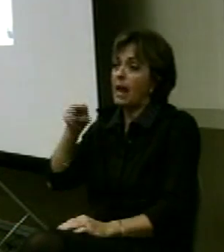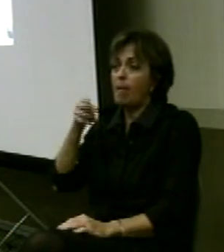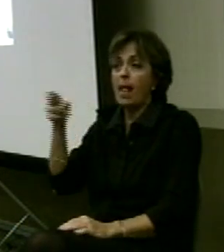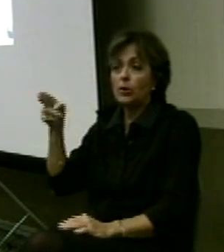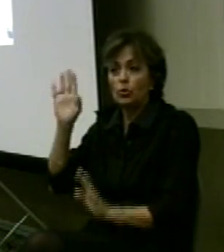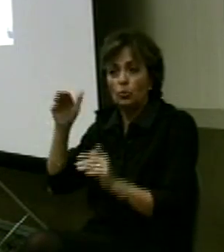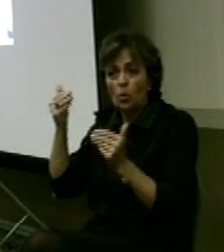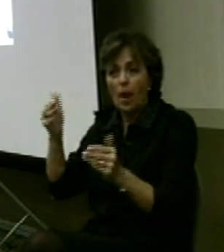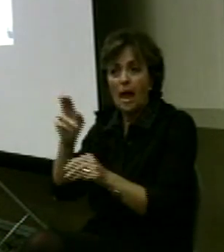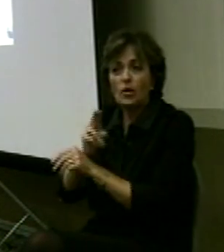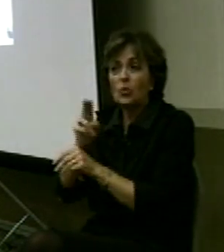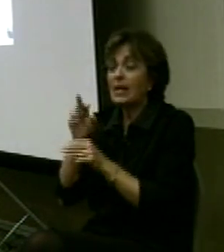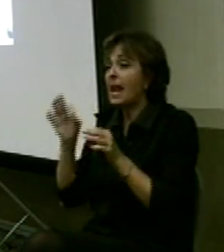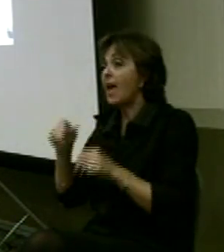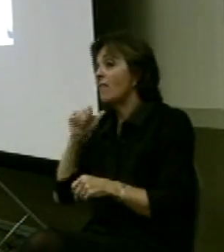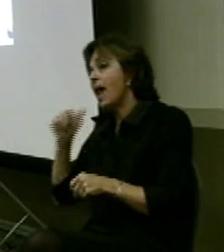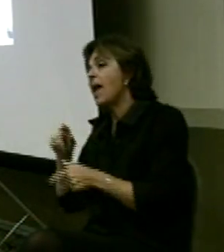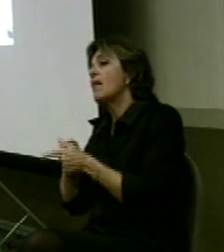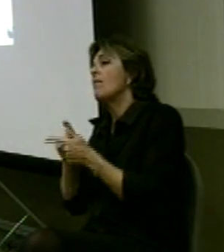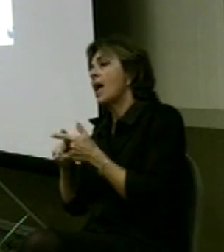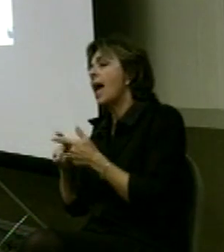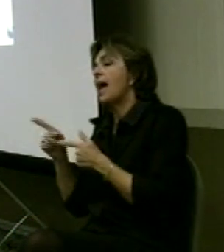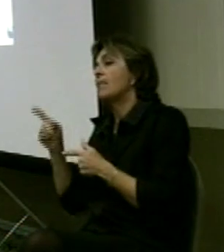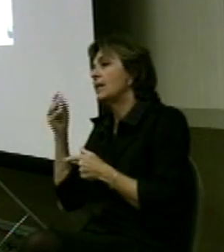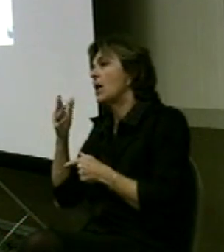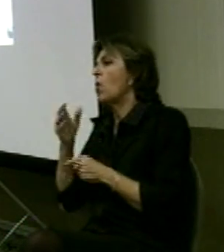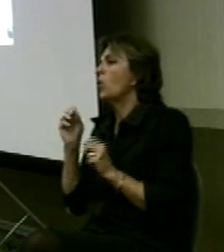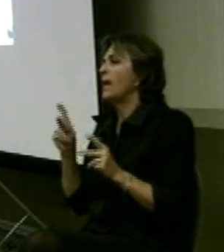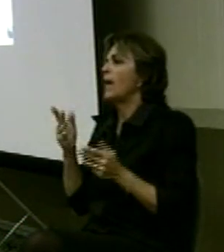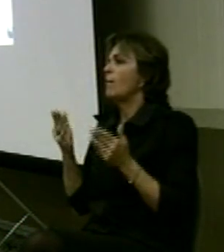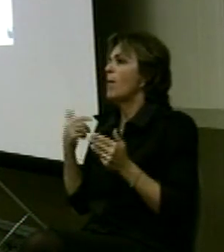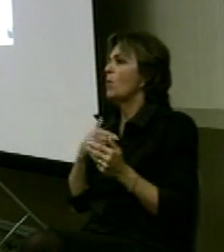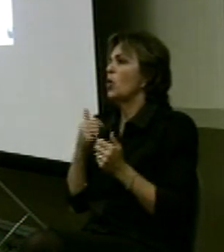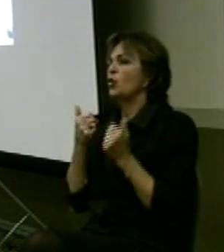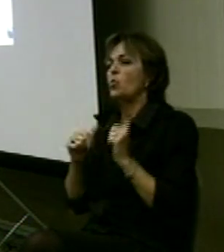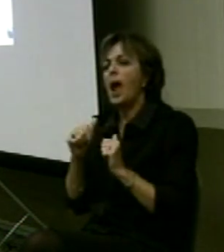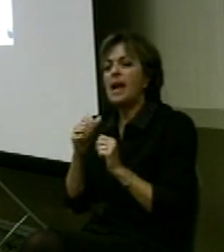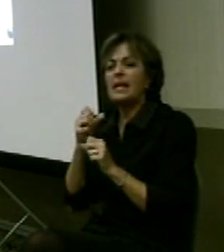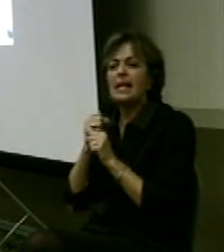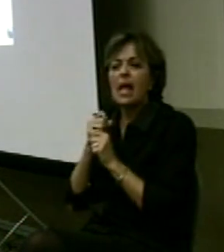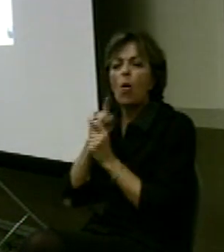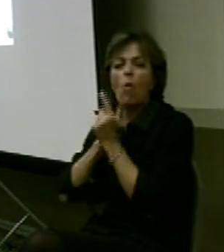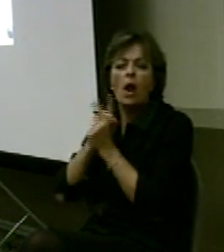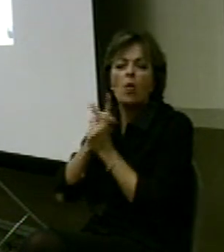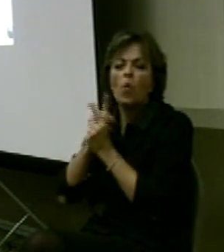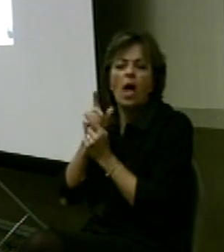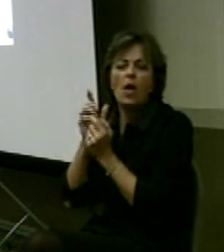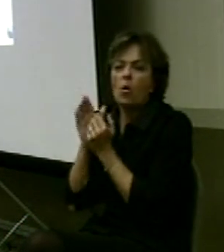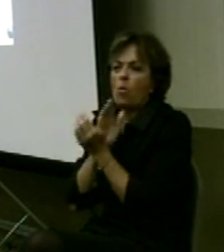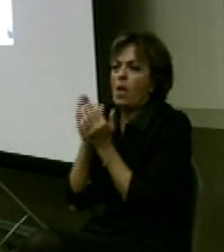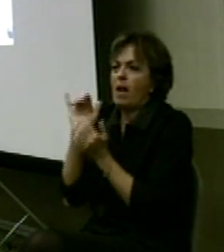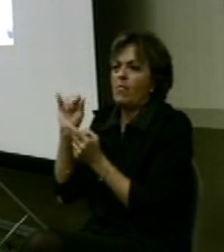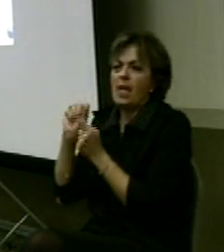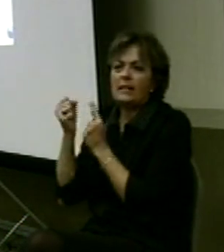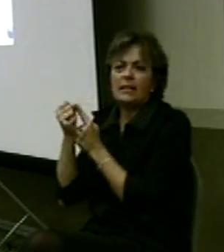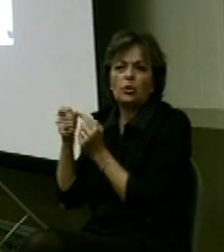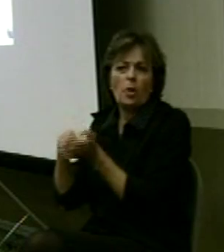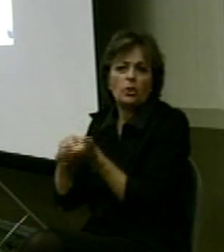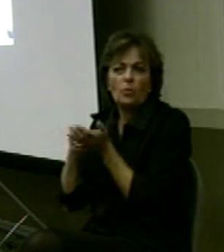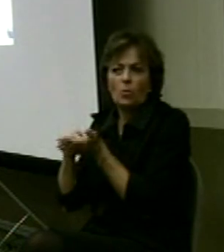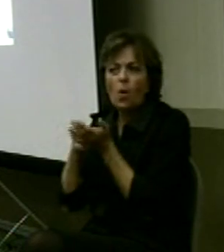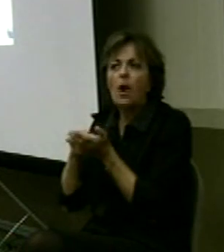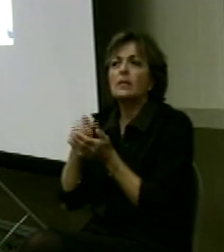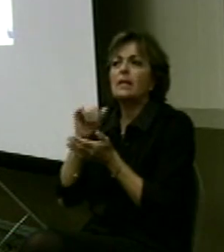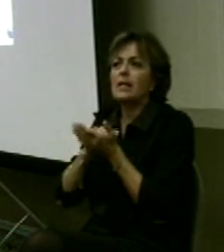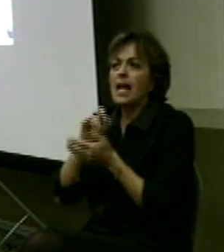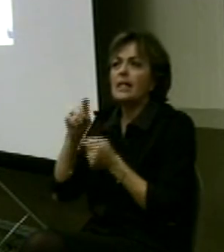it. If it's not, then that's when you're being told, okay, well, maybe we're trying to get a one-to-one. Whatever the situation is